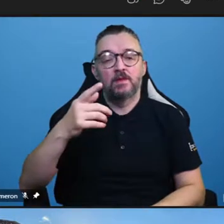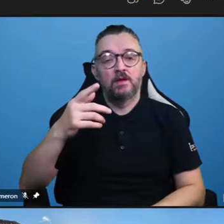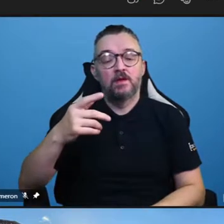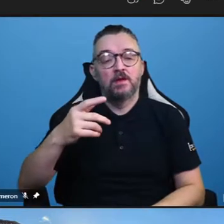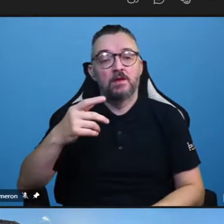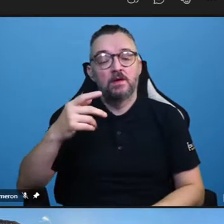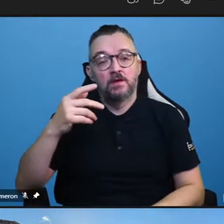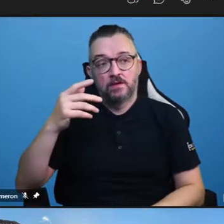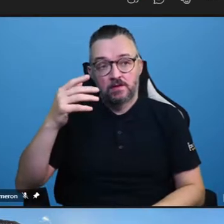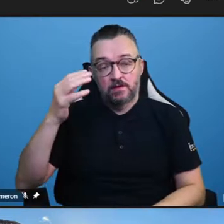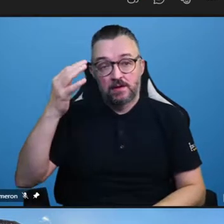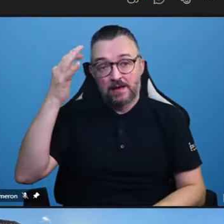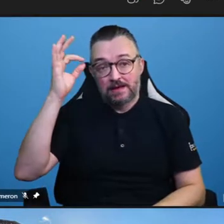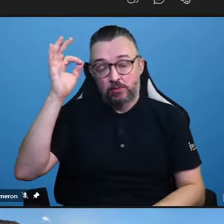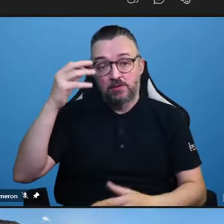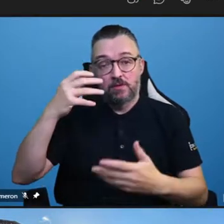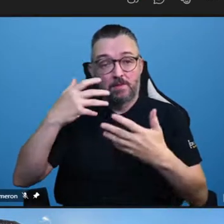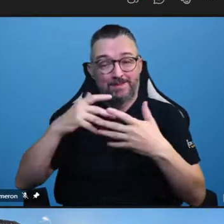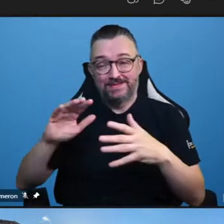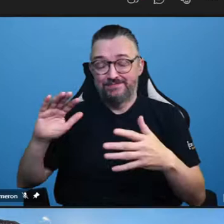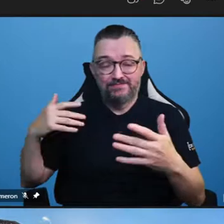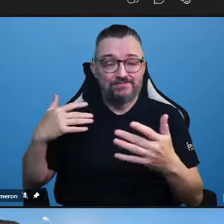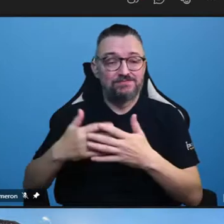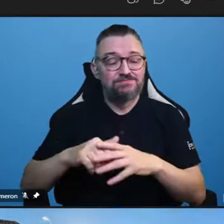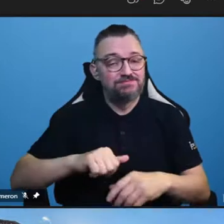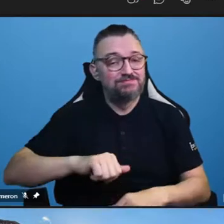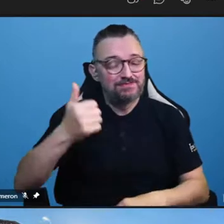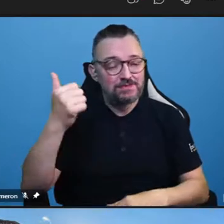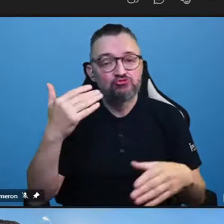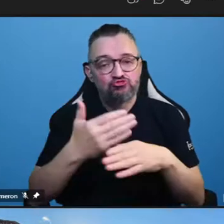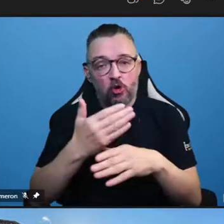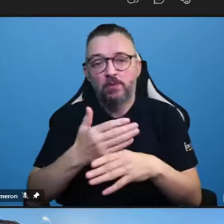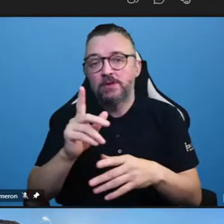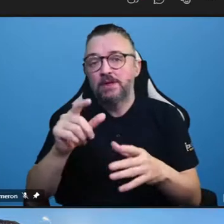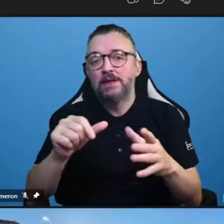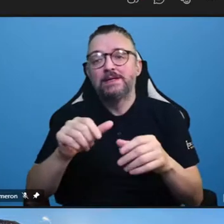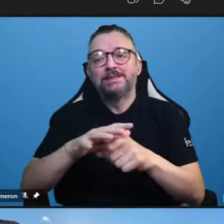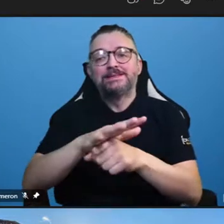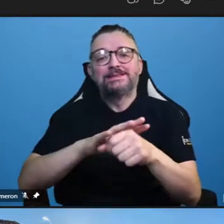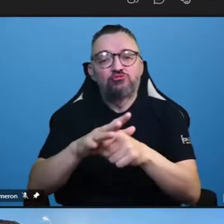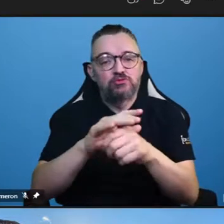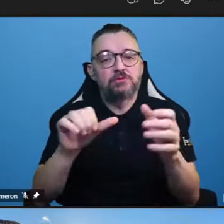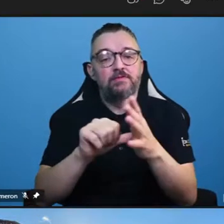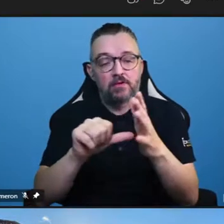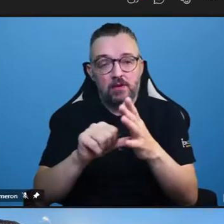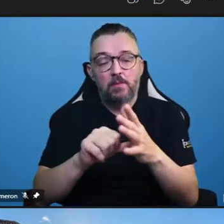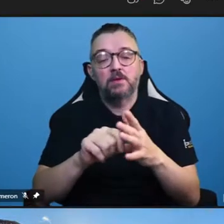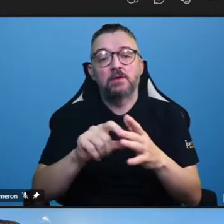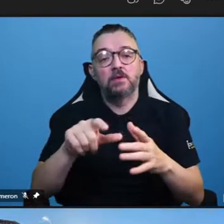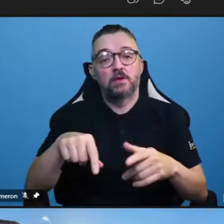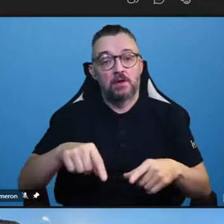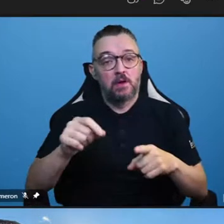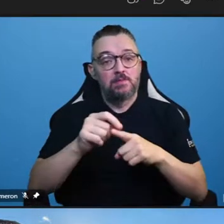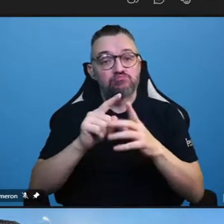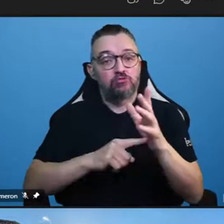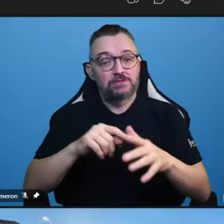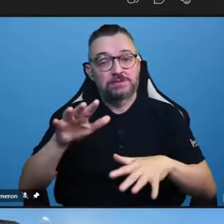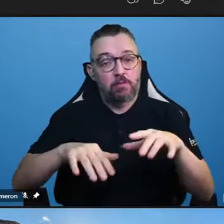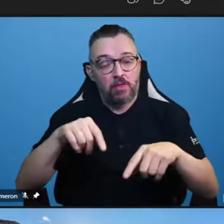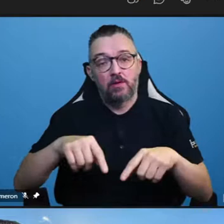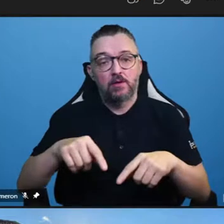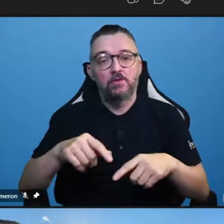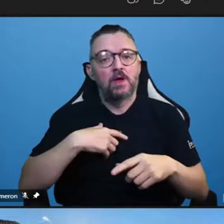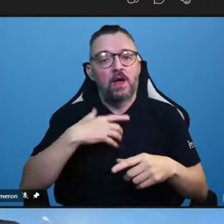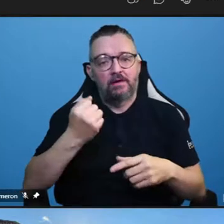incredibly marvellous job under extremely difficult circumstances. But I guess a lot of projects like this, there's lessons